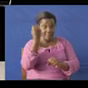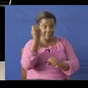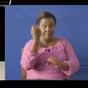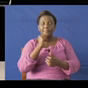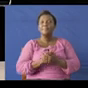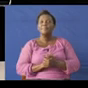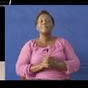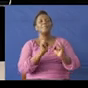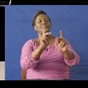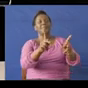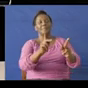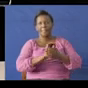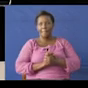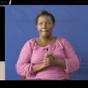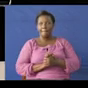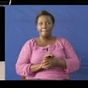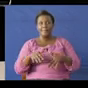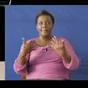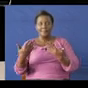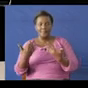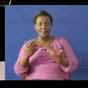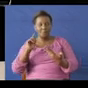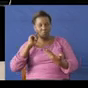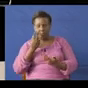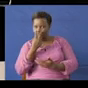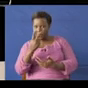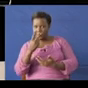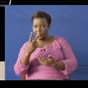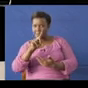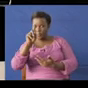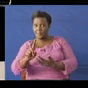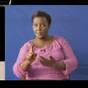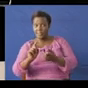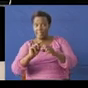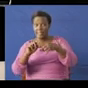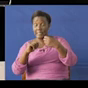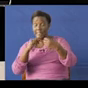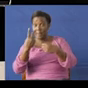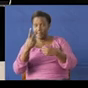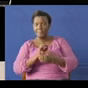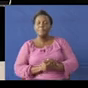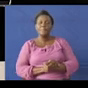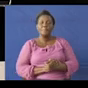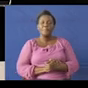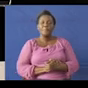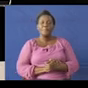Did you get that one right? Good. Let's see the second question.